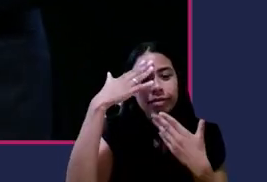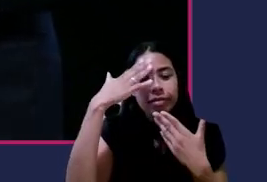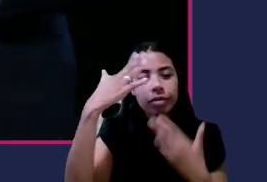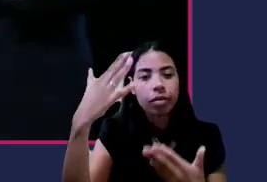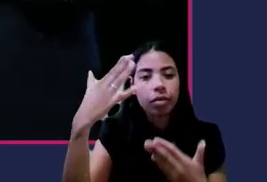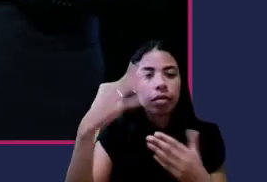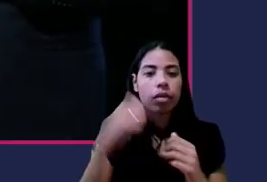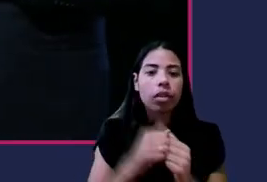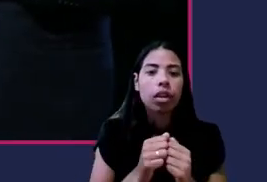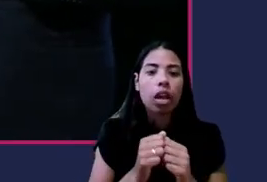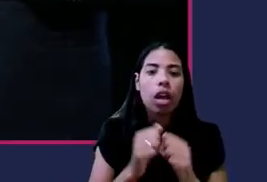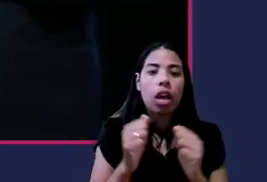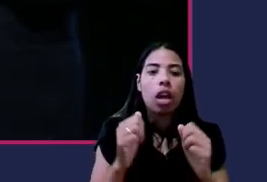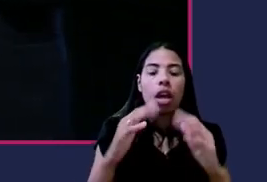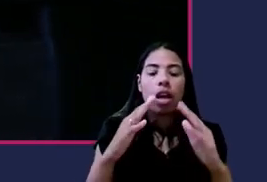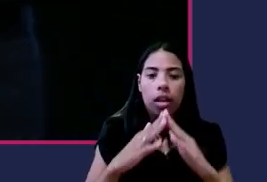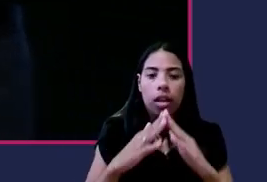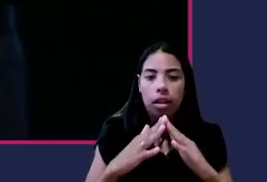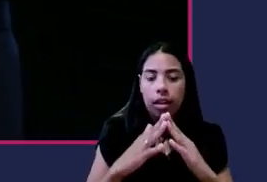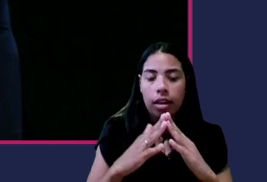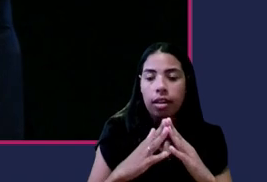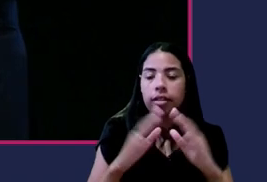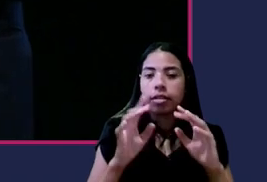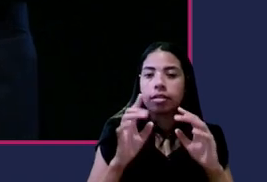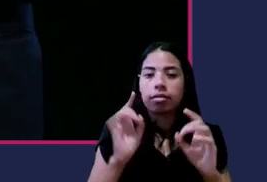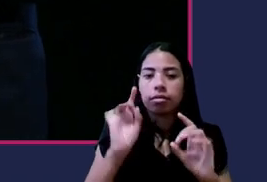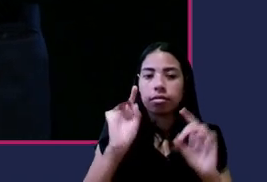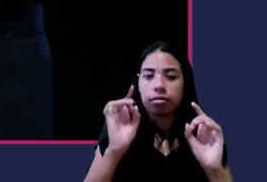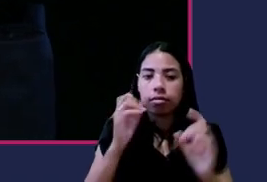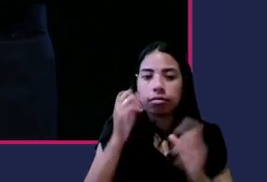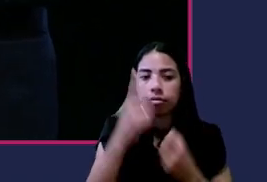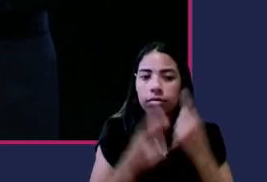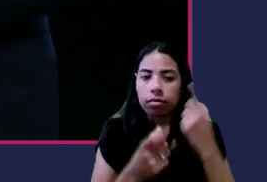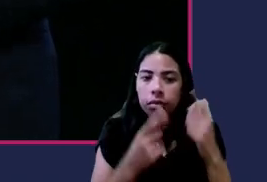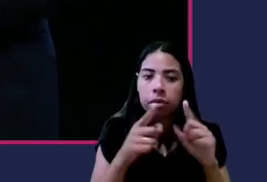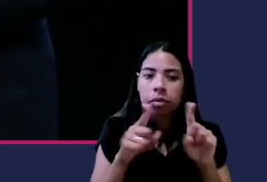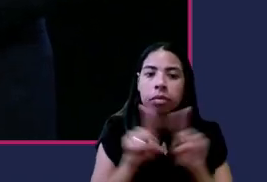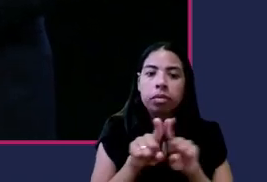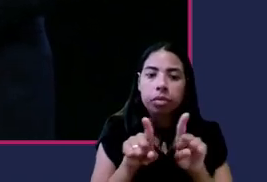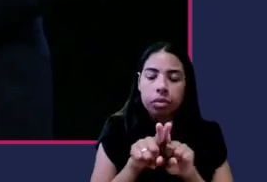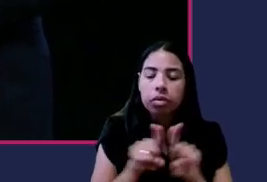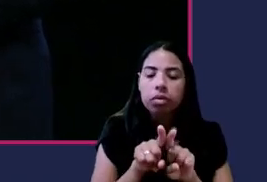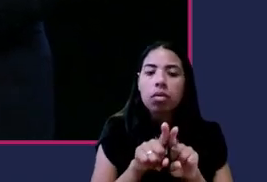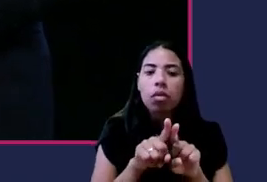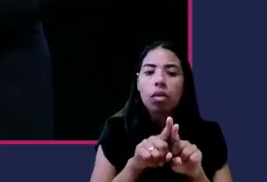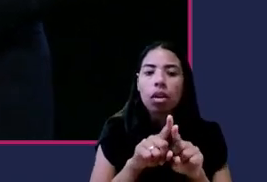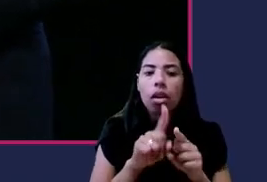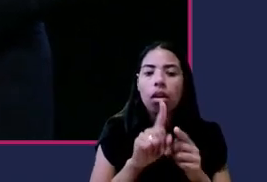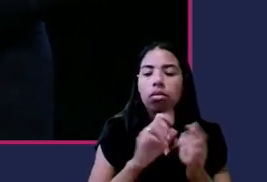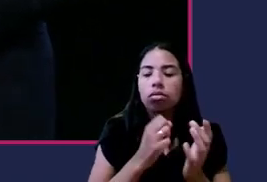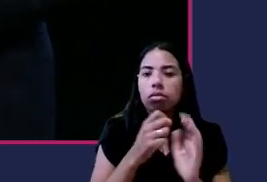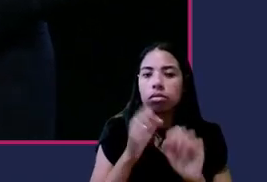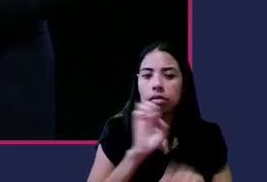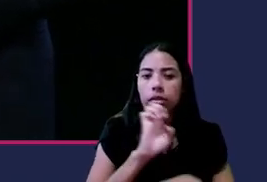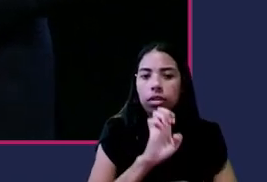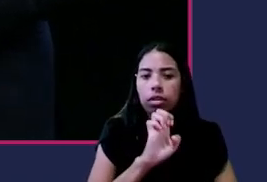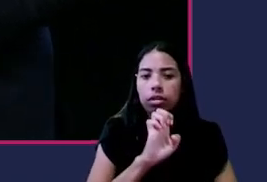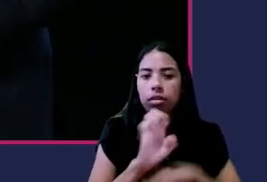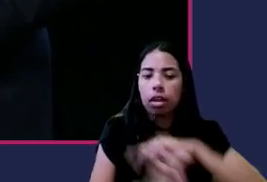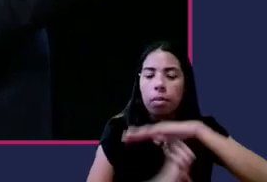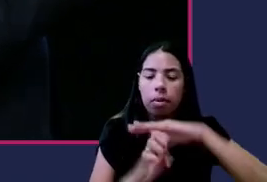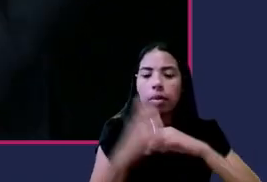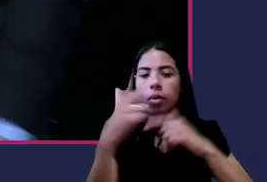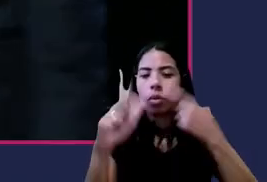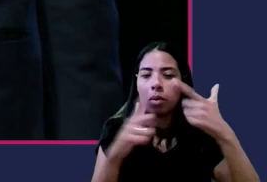Thank you, Tony. I'd like to thank the co-production with Vibrant, Cine Group, and Terno Valley. So thank